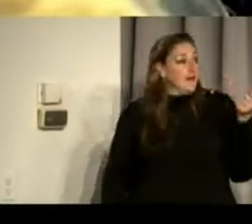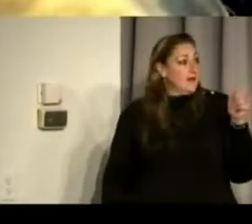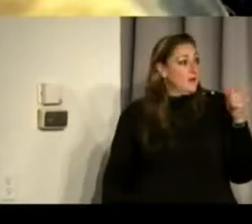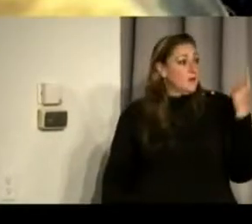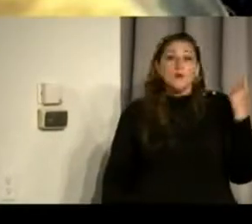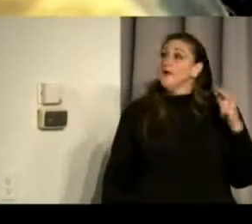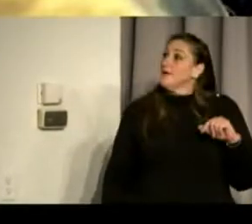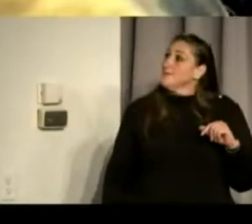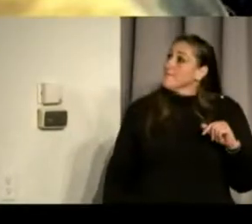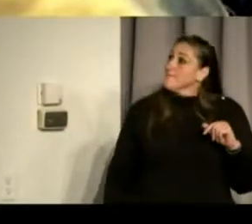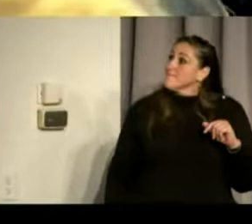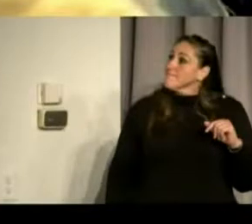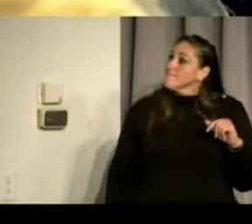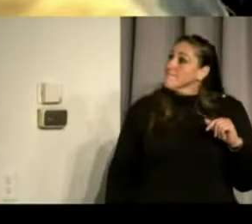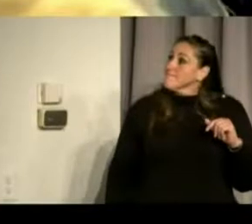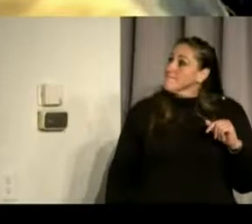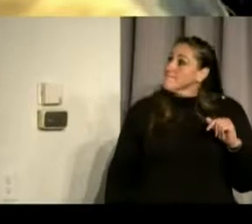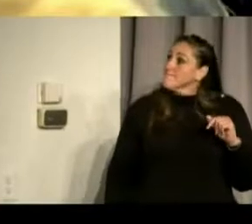photograph.